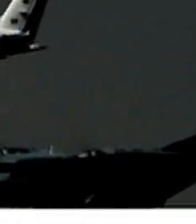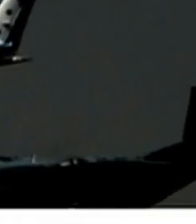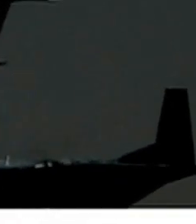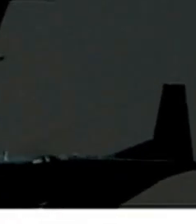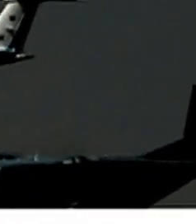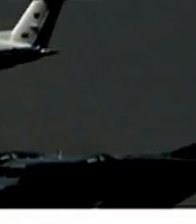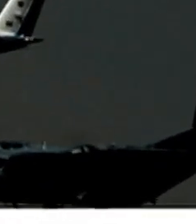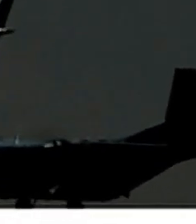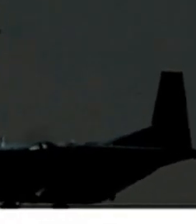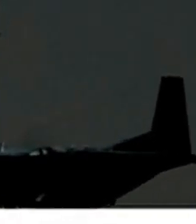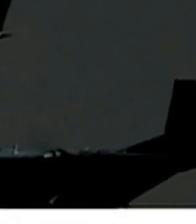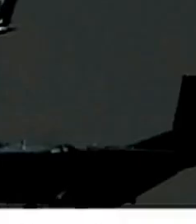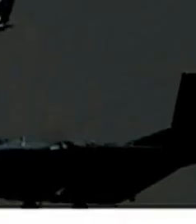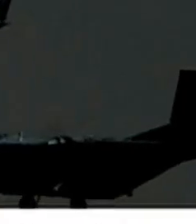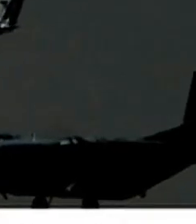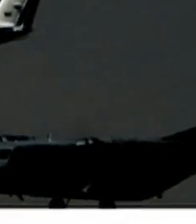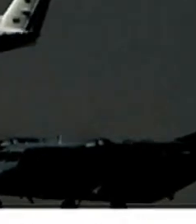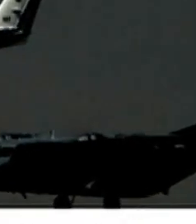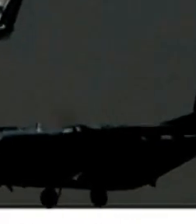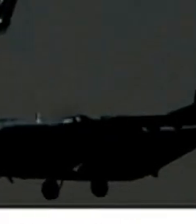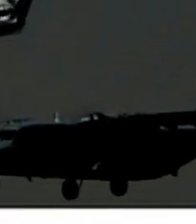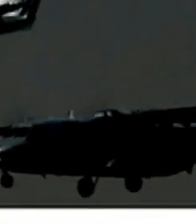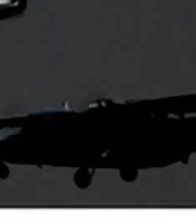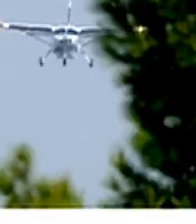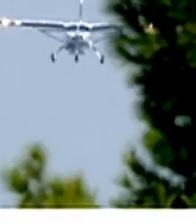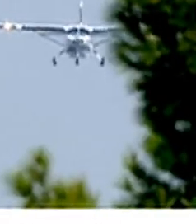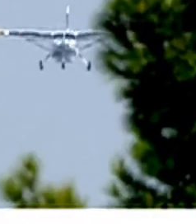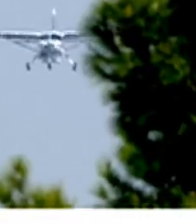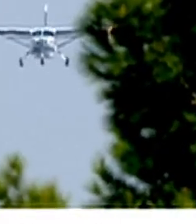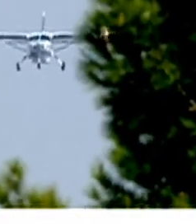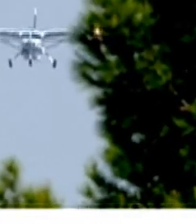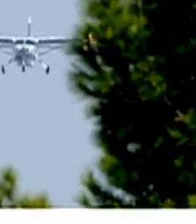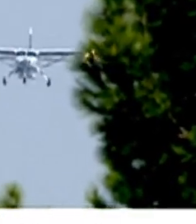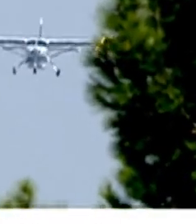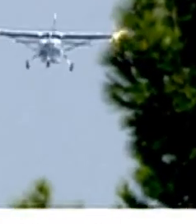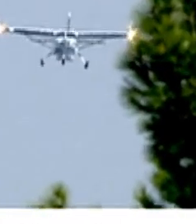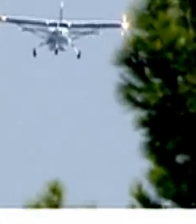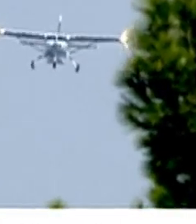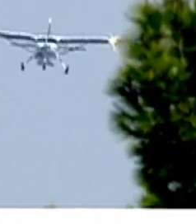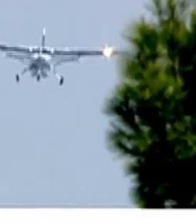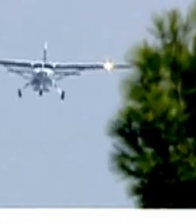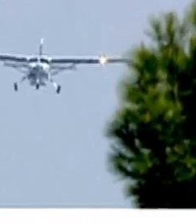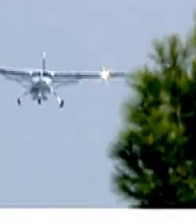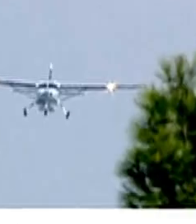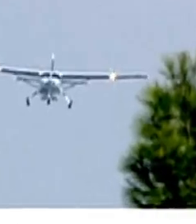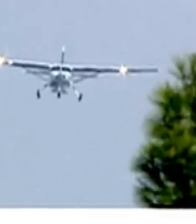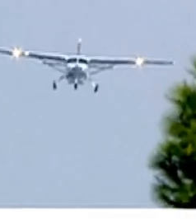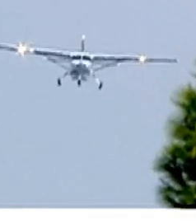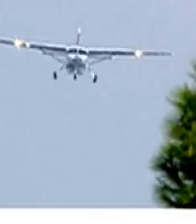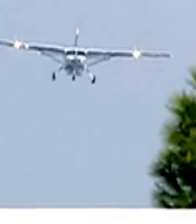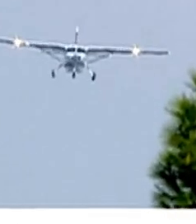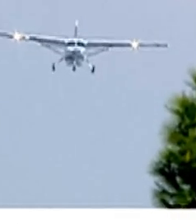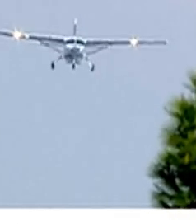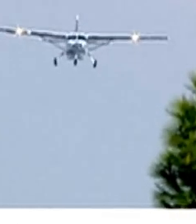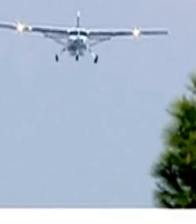while the 208 is a light battlefield support aircraft. The Kaiser 212 is mainly used for